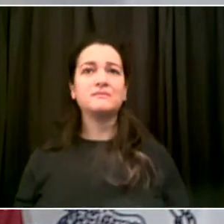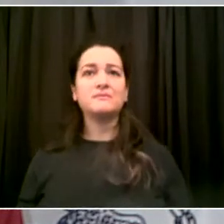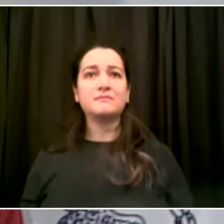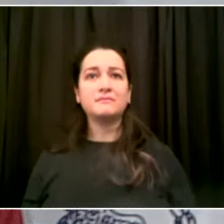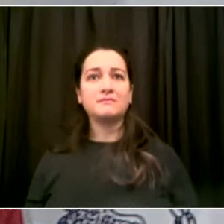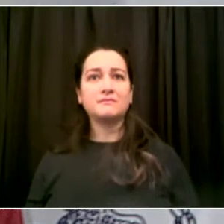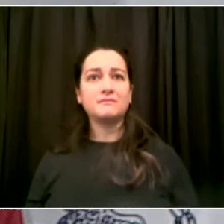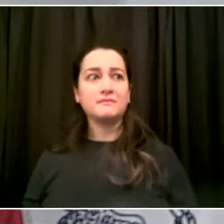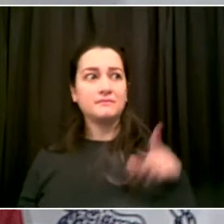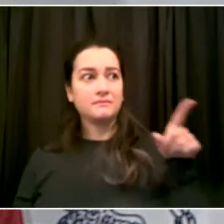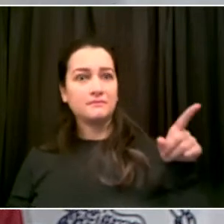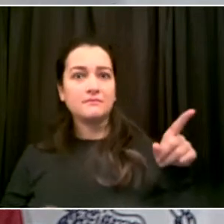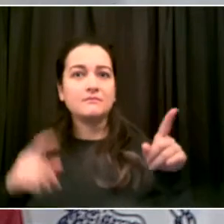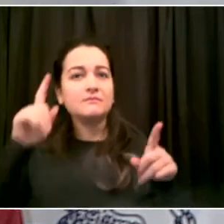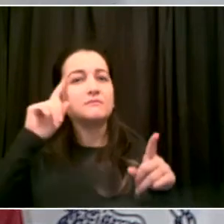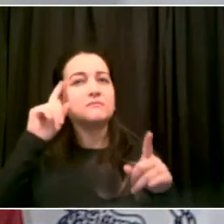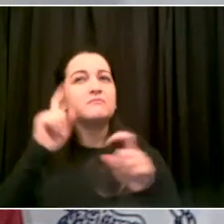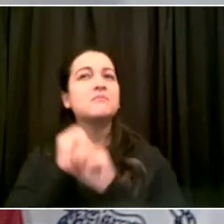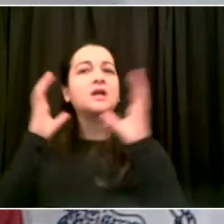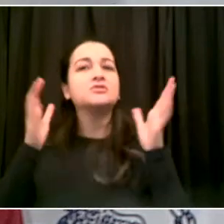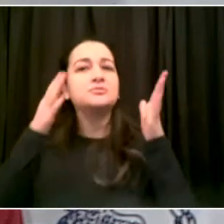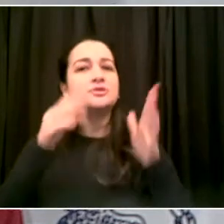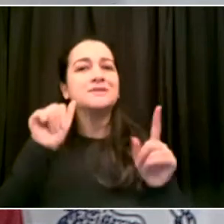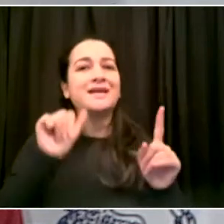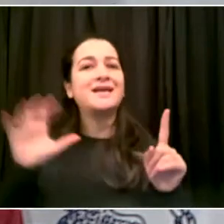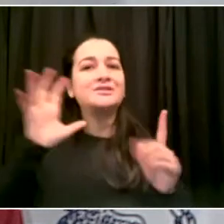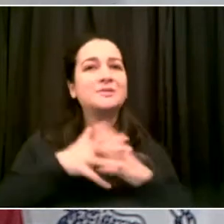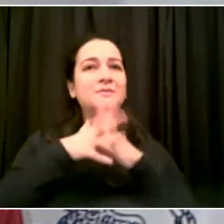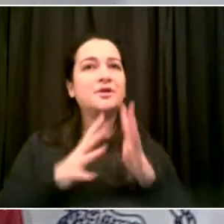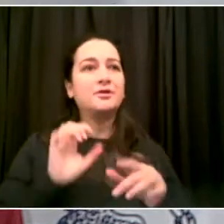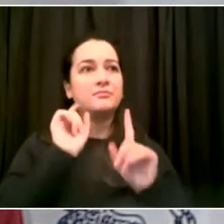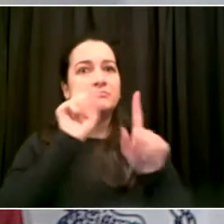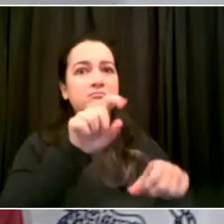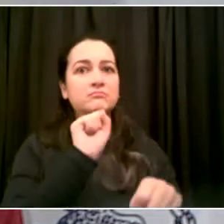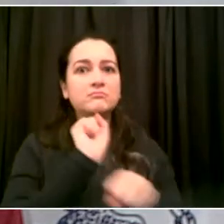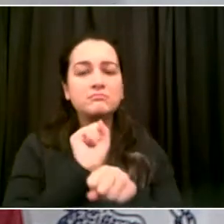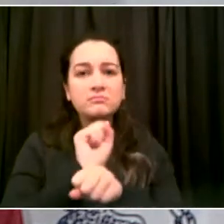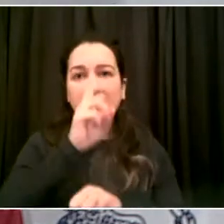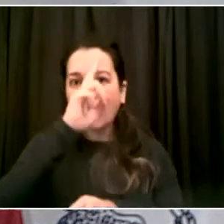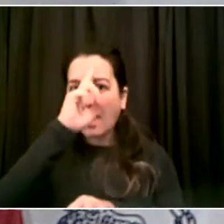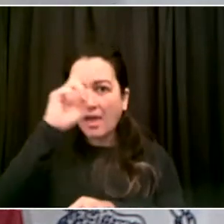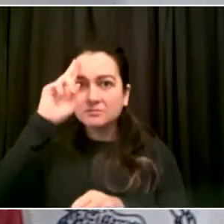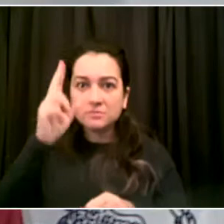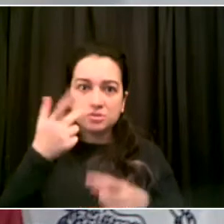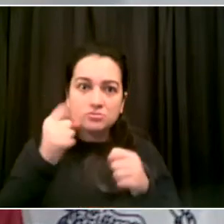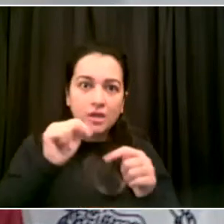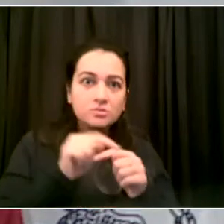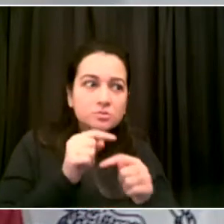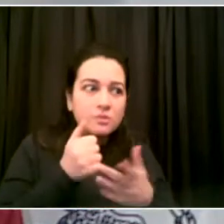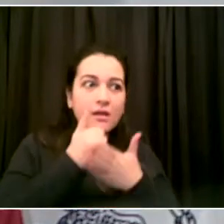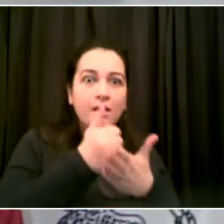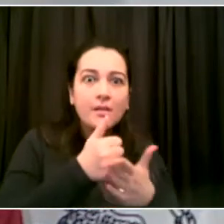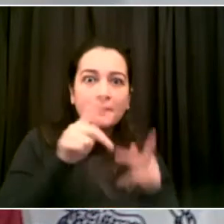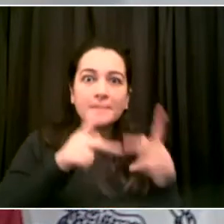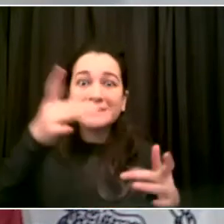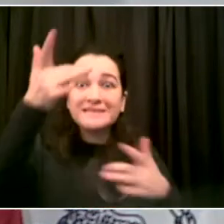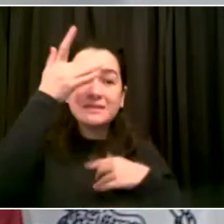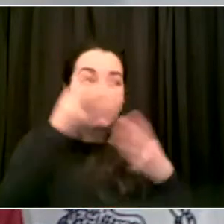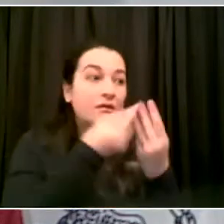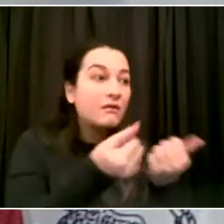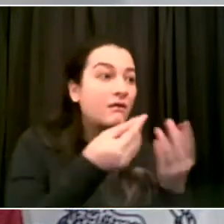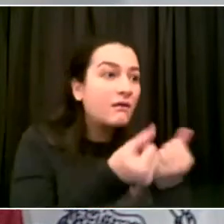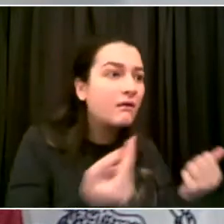showing up, and then has to worry about being the victim of hatred and discrimination, maybe even violence. That's